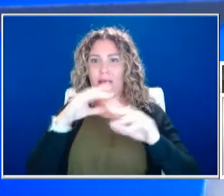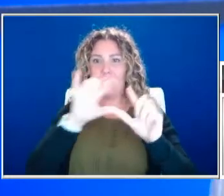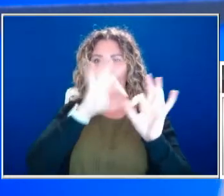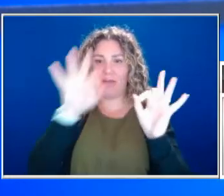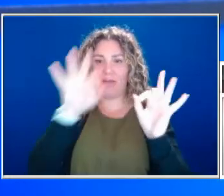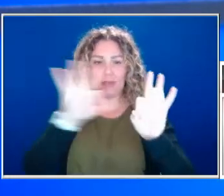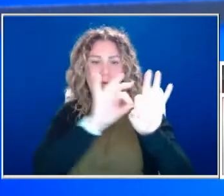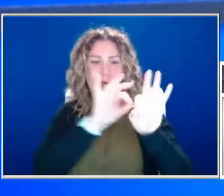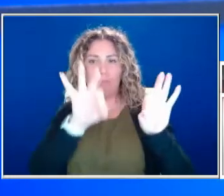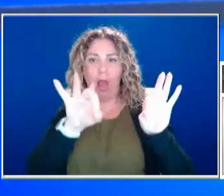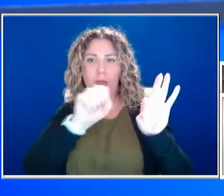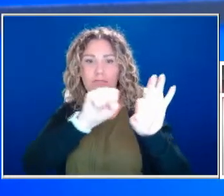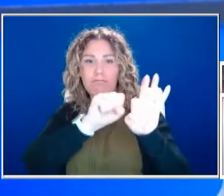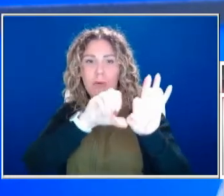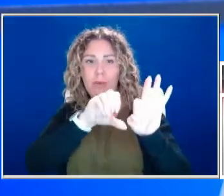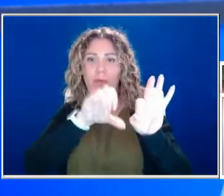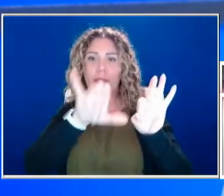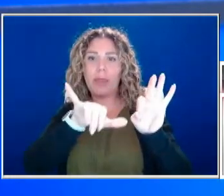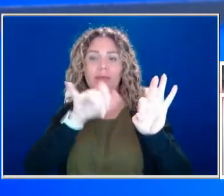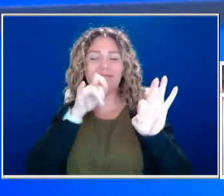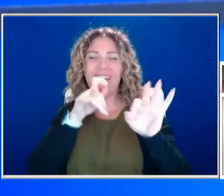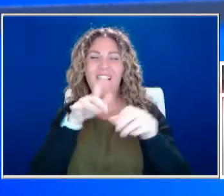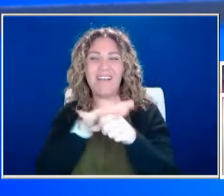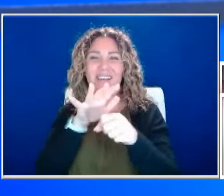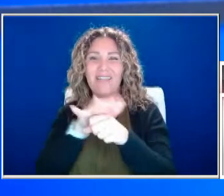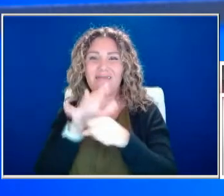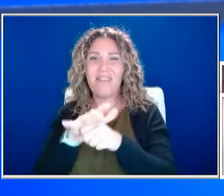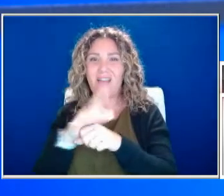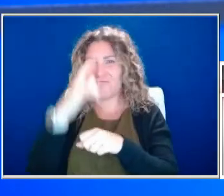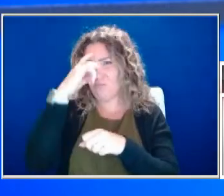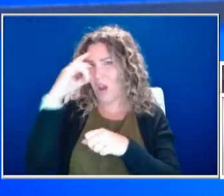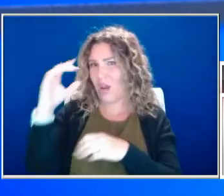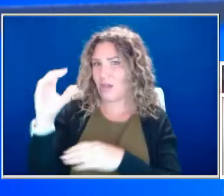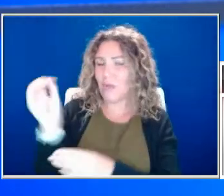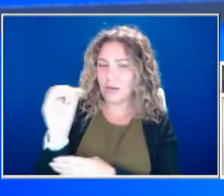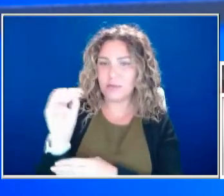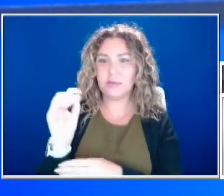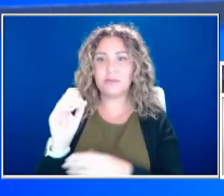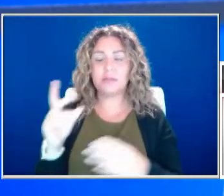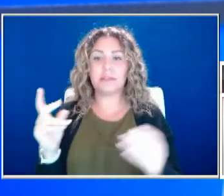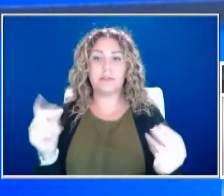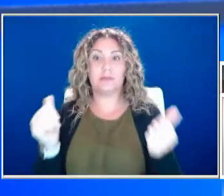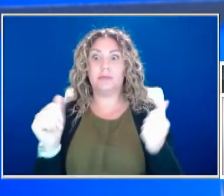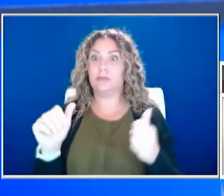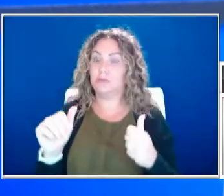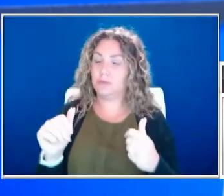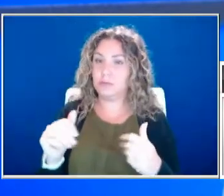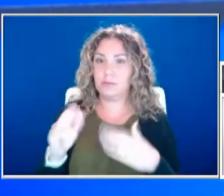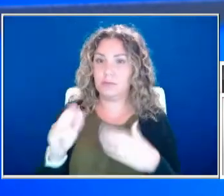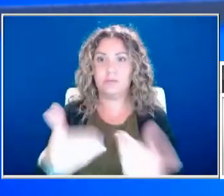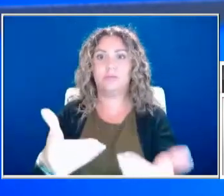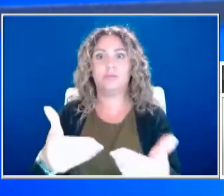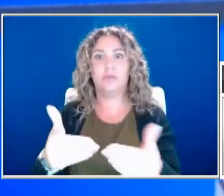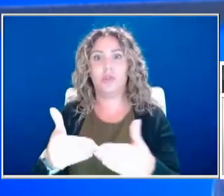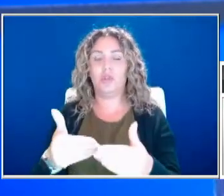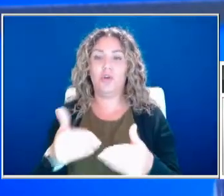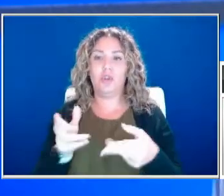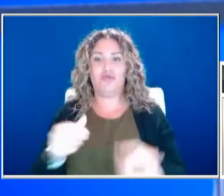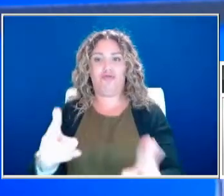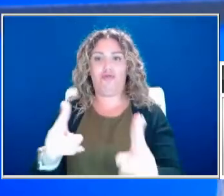blood supply, is a much more acute emergency. We got to hurry up and relieve that blockage so